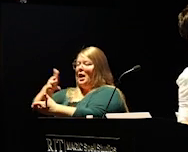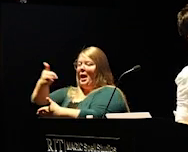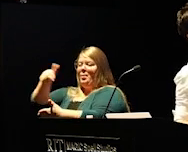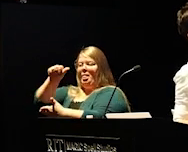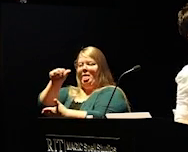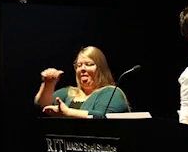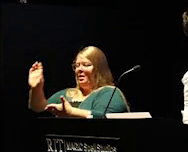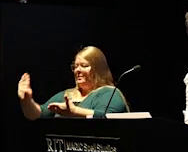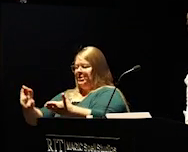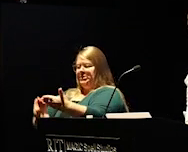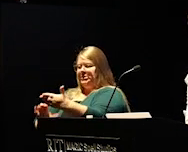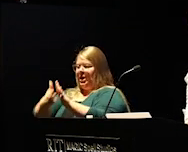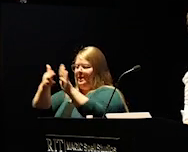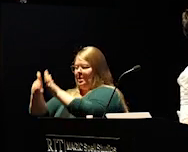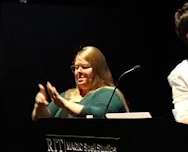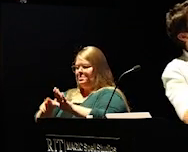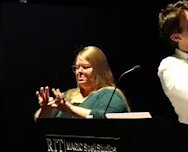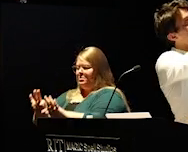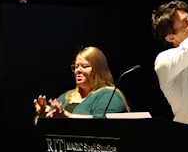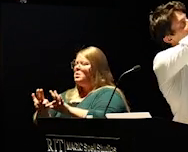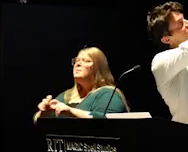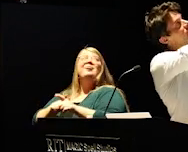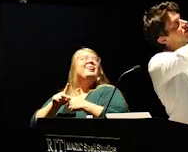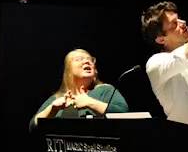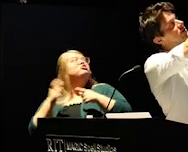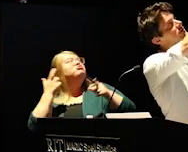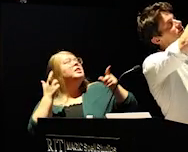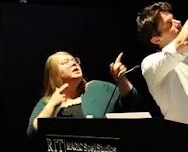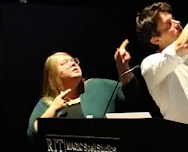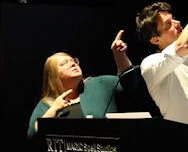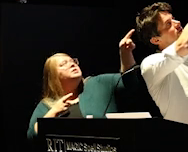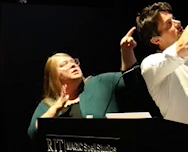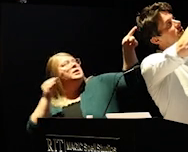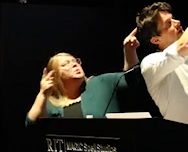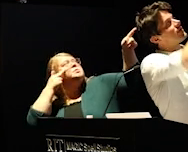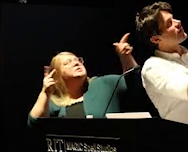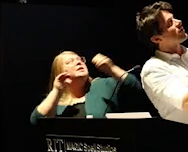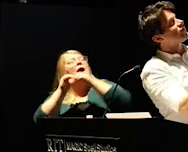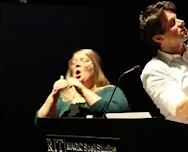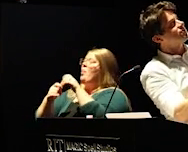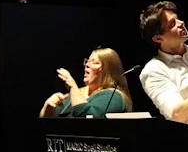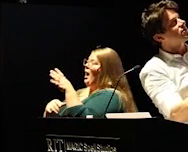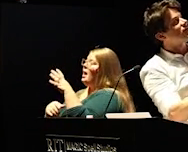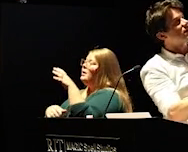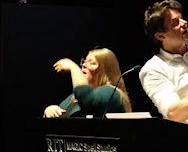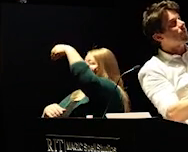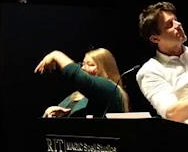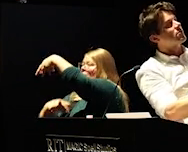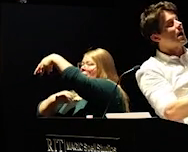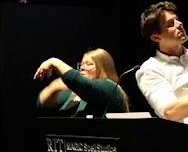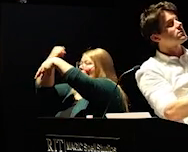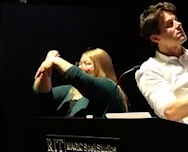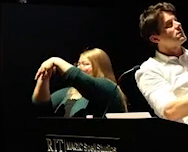remember seeing that. See the cord comes down to the hook, the upward hook, and I don't know if the resolution is good enough, but it kind